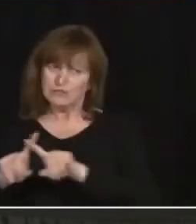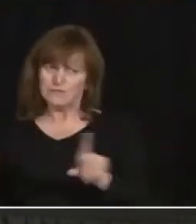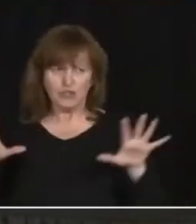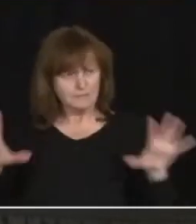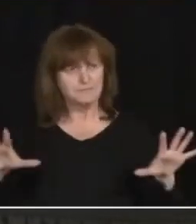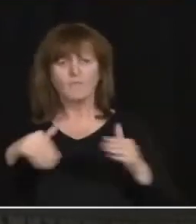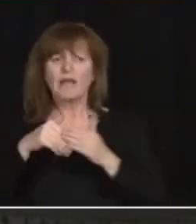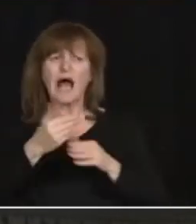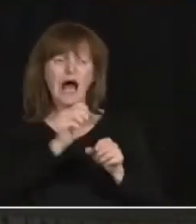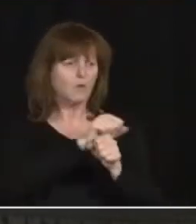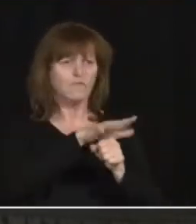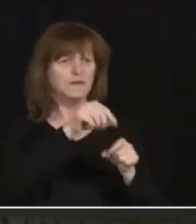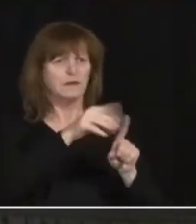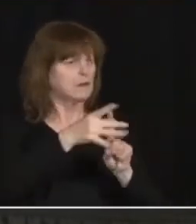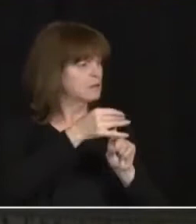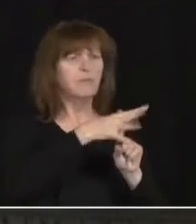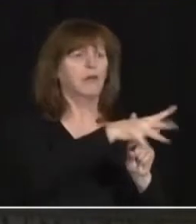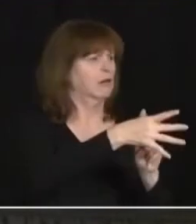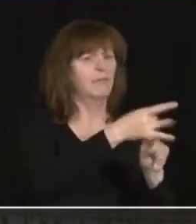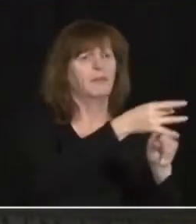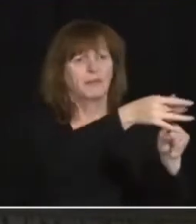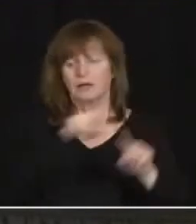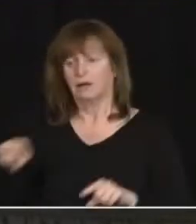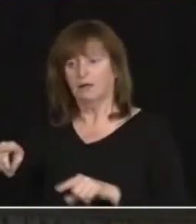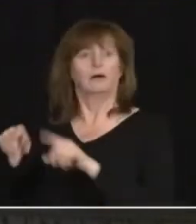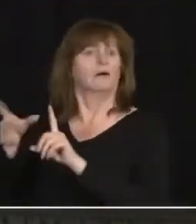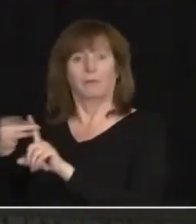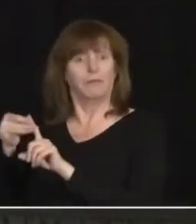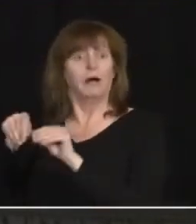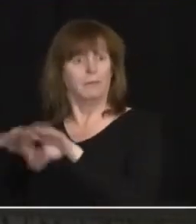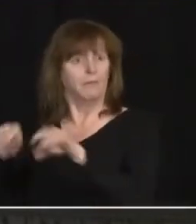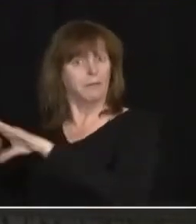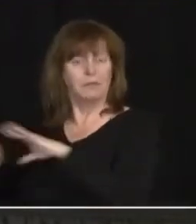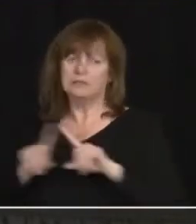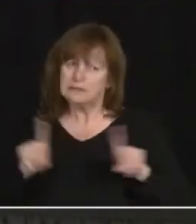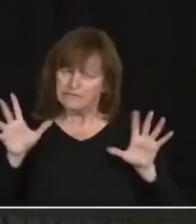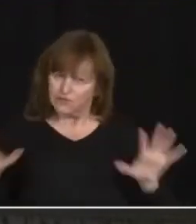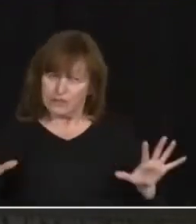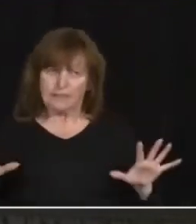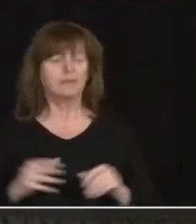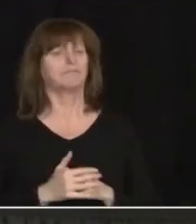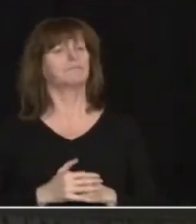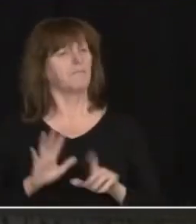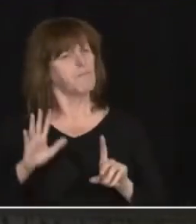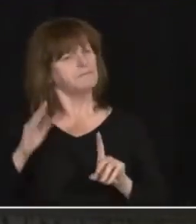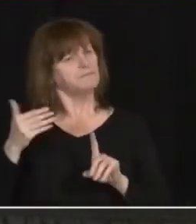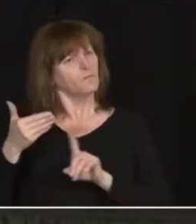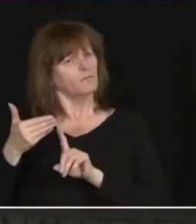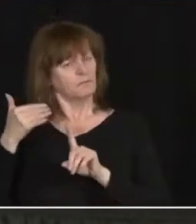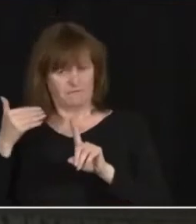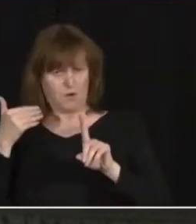those different settings. So if you remember the earlier discussions, you would have known that our models were predicting a